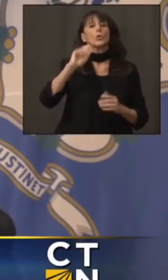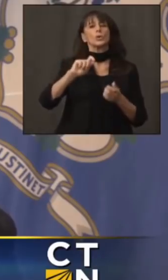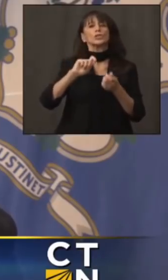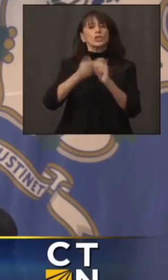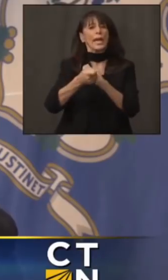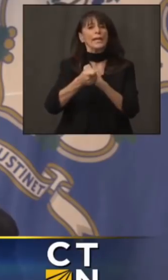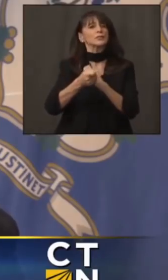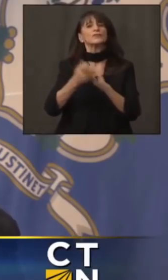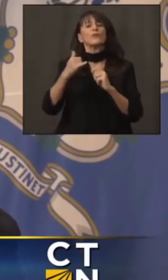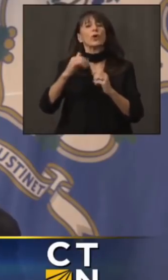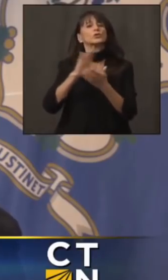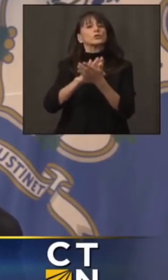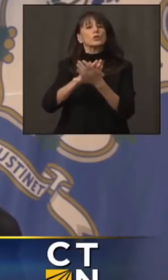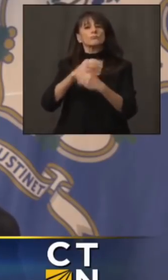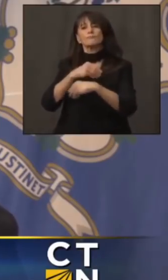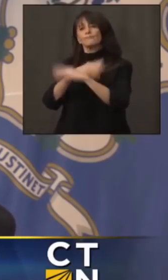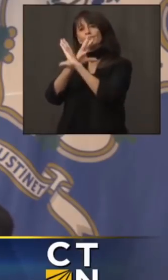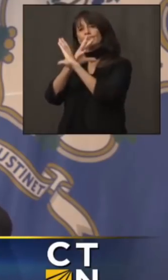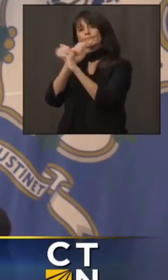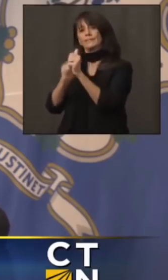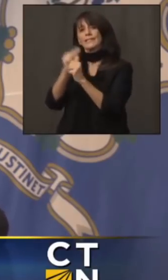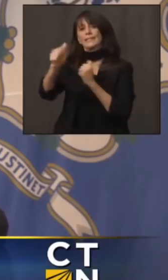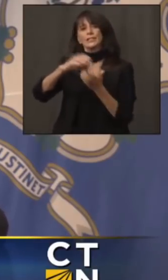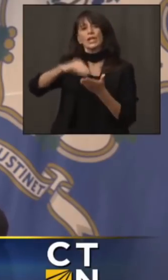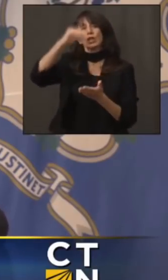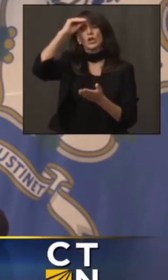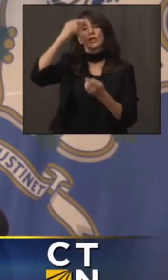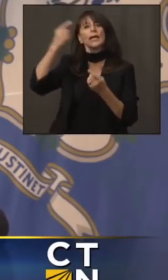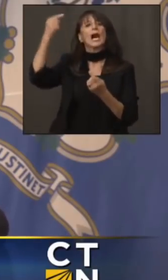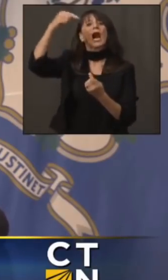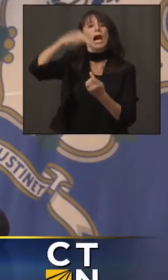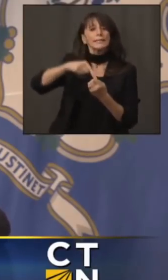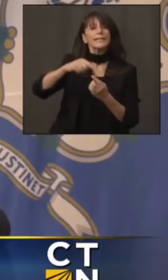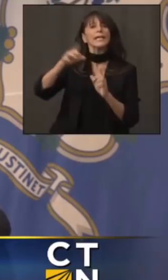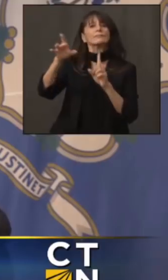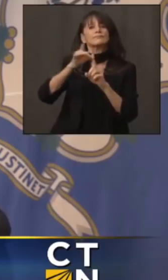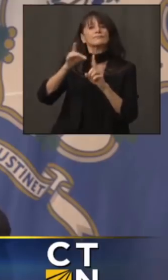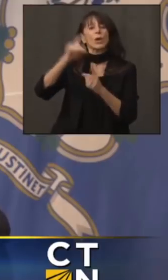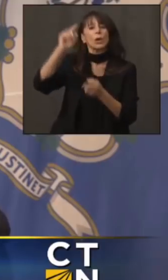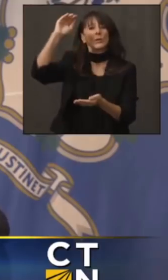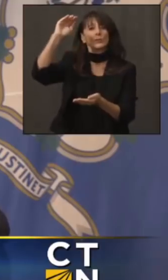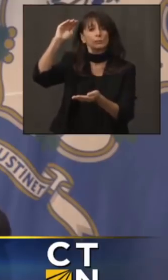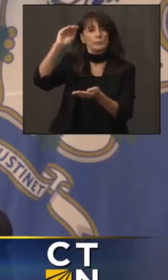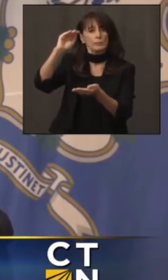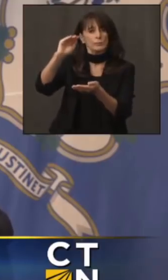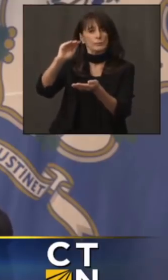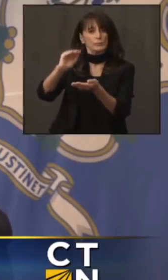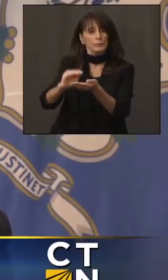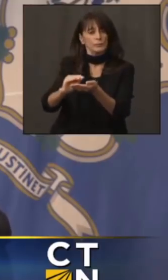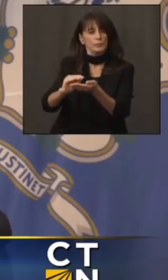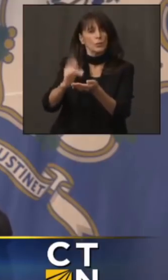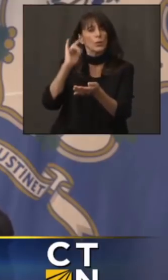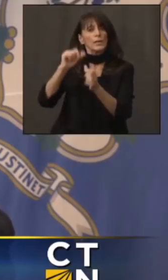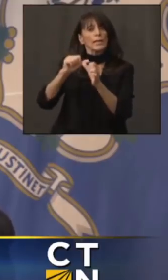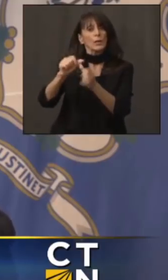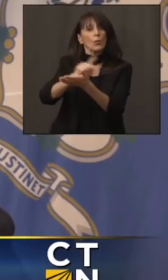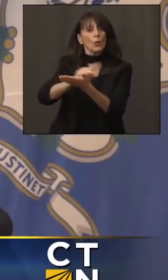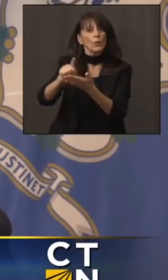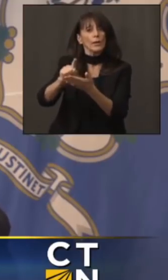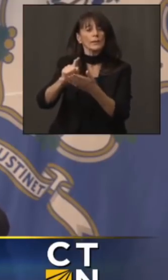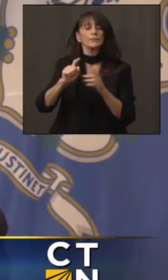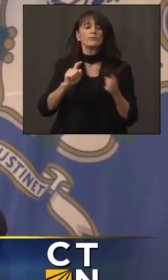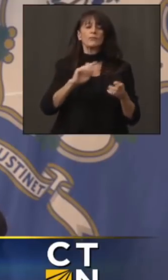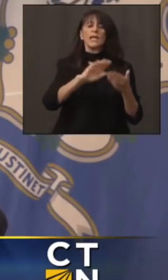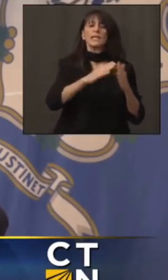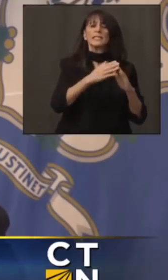a while, until the infection rate stays lower for a weekly average. And I think that probably makes sense. Danbury